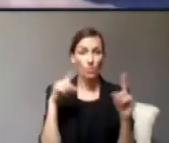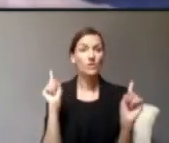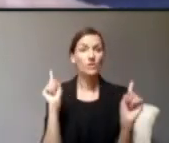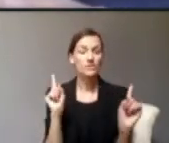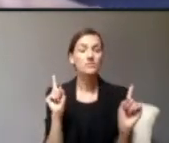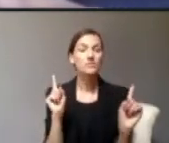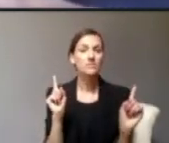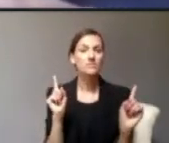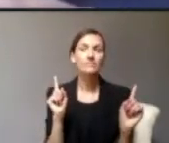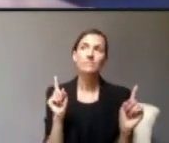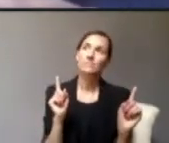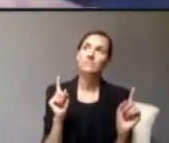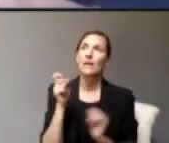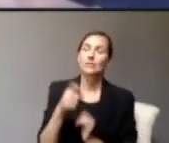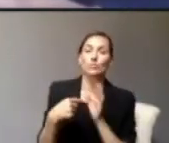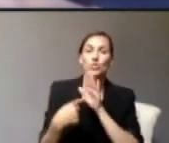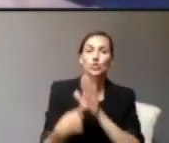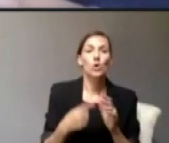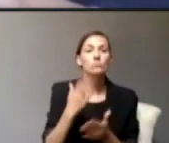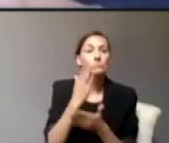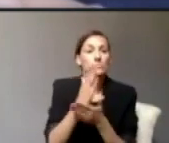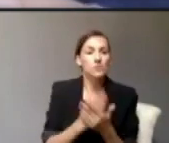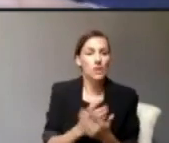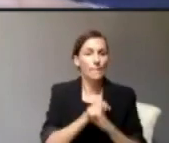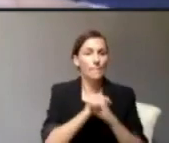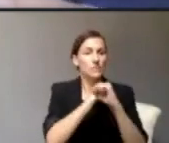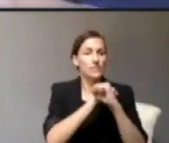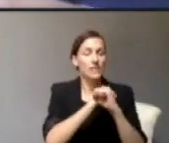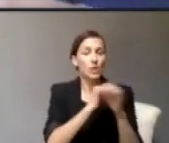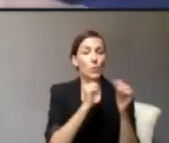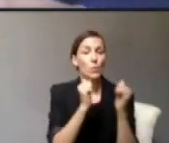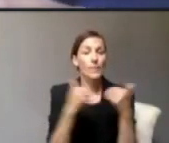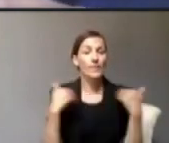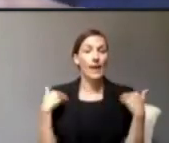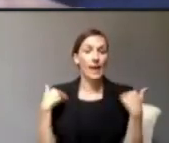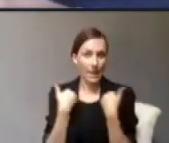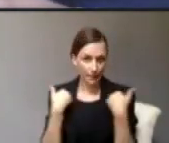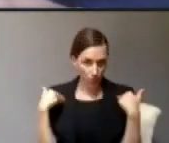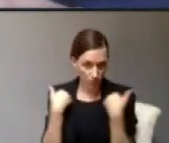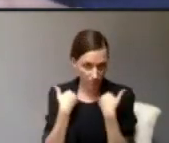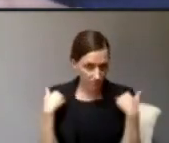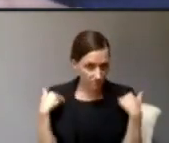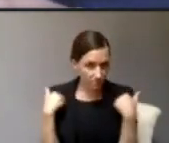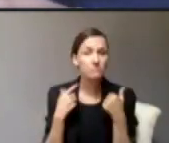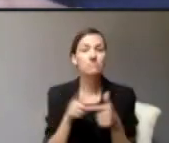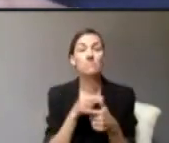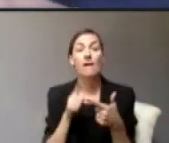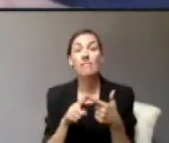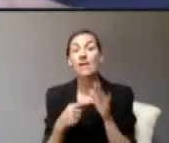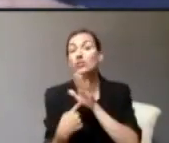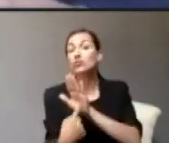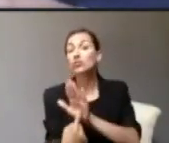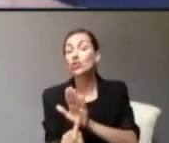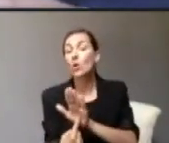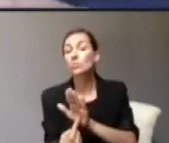First it has to show that it has some protection in an animal model. Then it has to be shown to be safe in